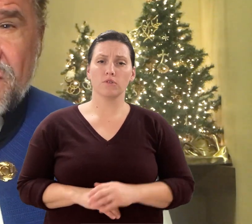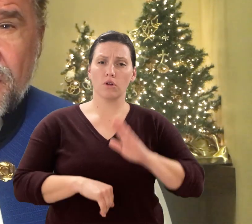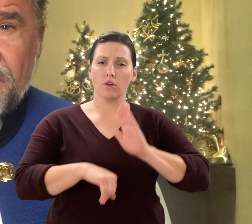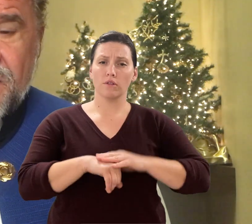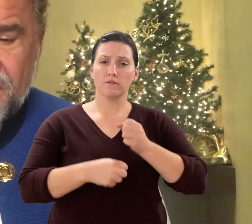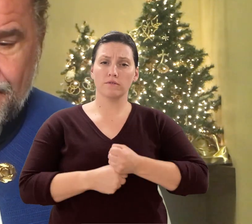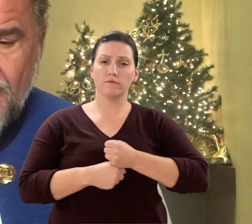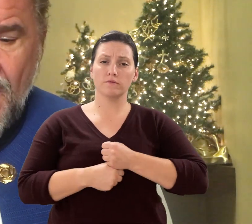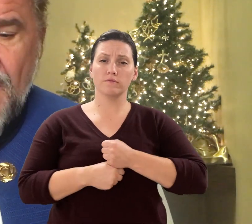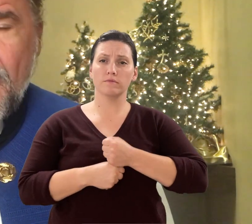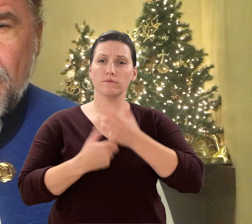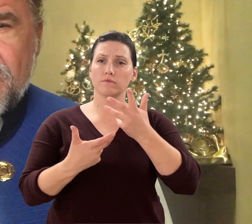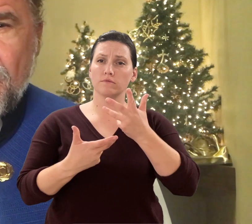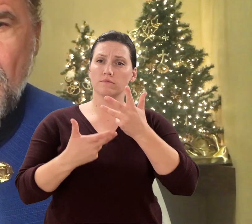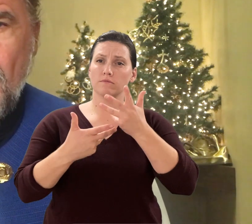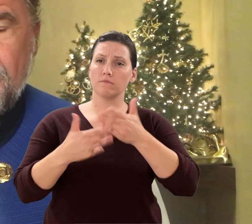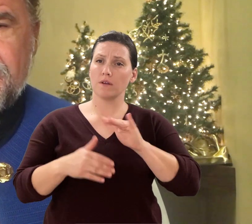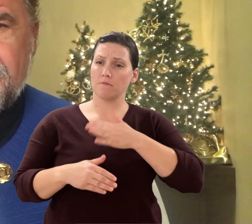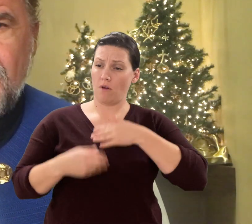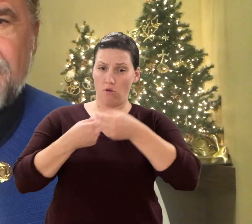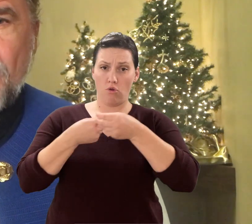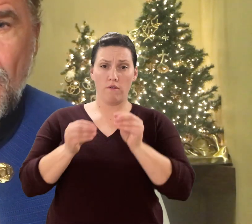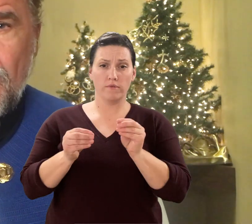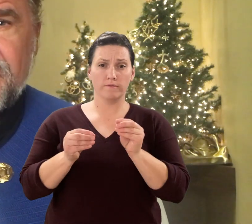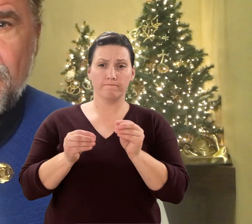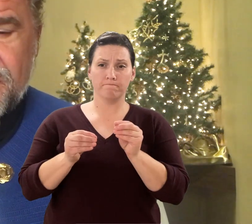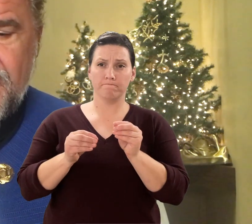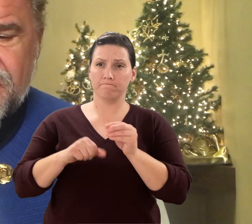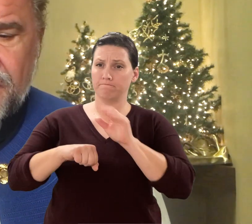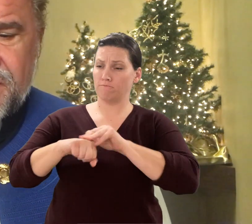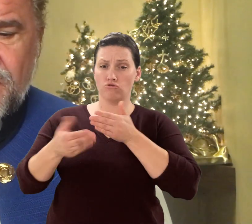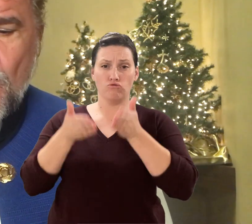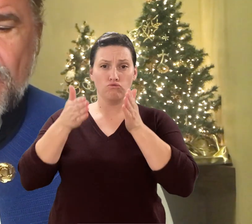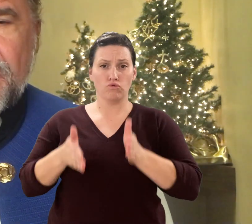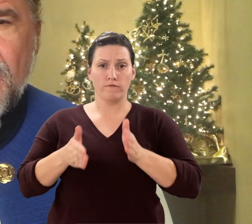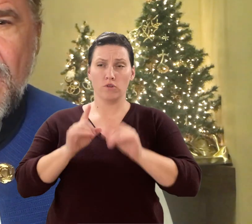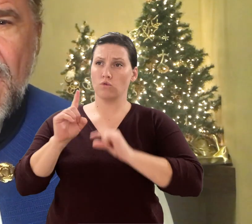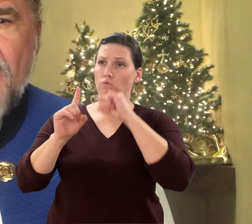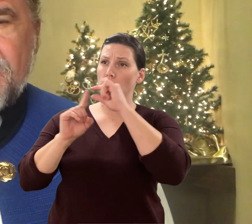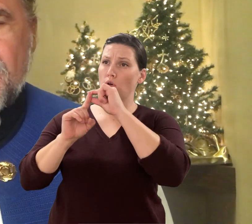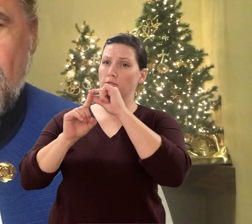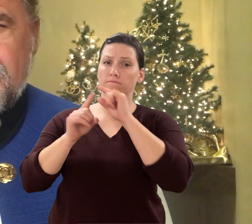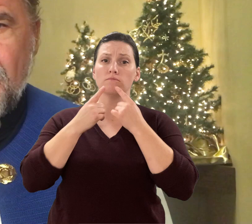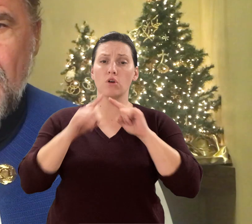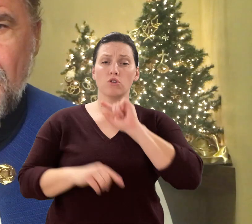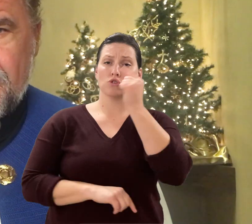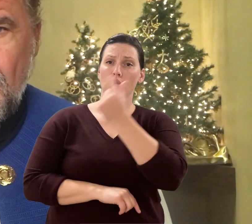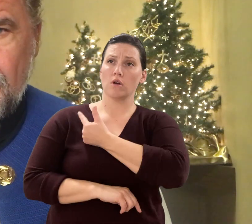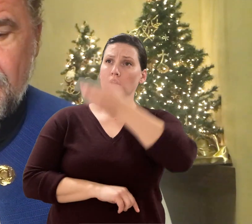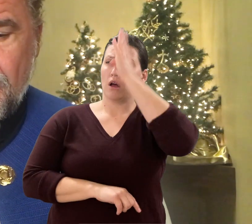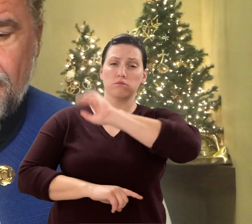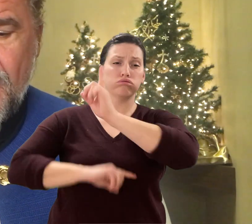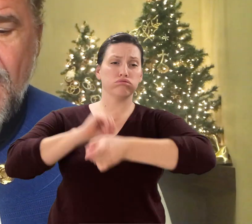Upon this your confession, I, by virtue of my office, as a called and ordained servant of the Word, announce the grace of God